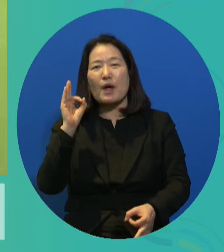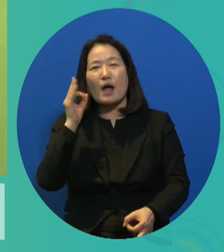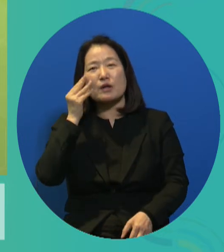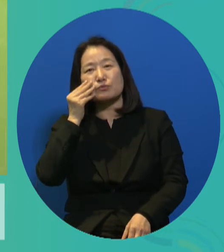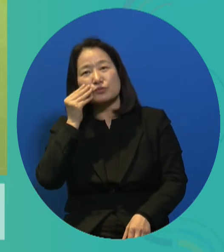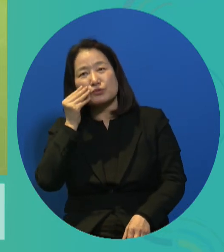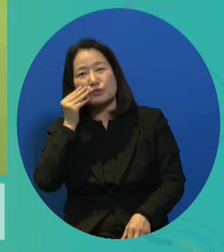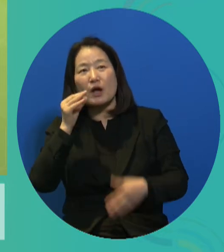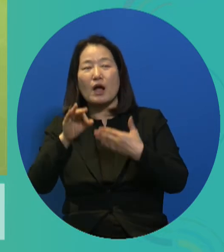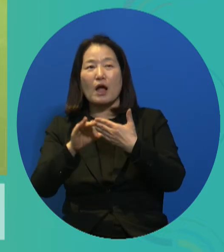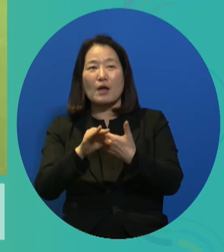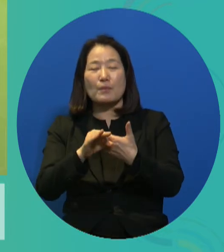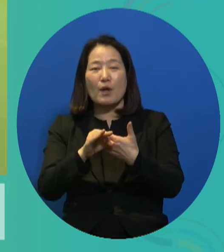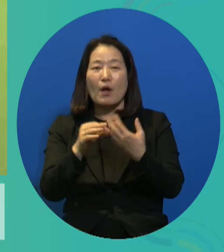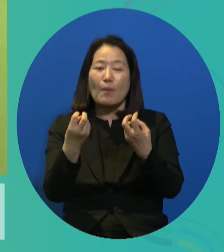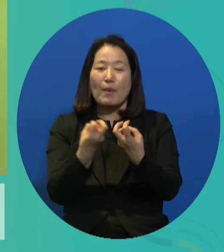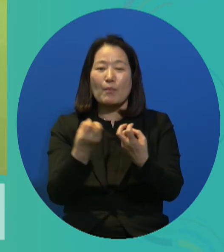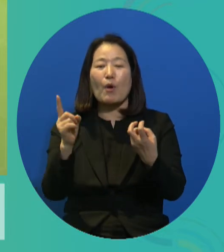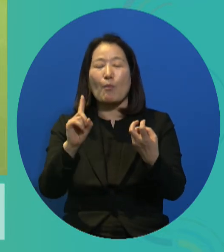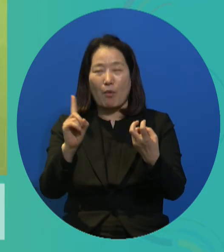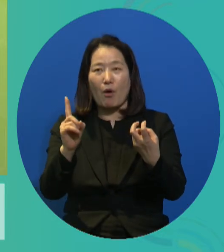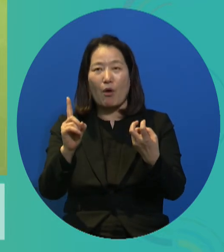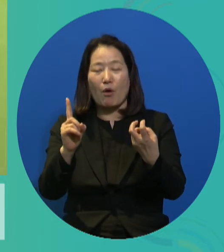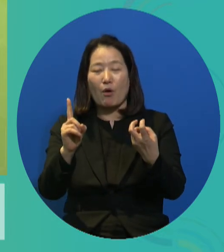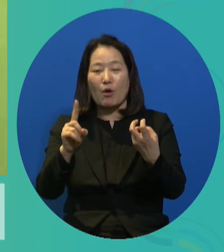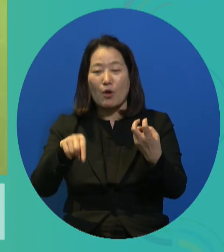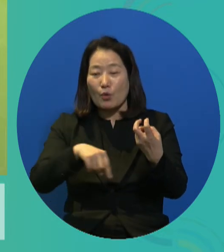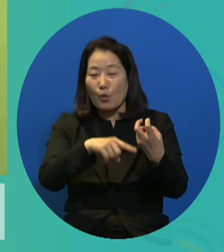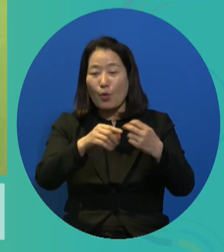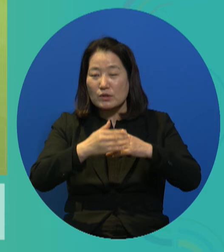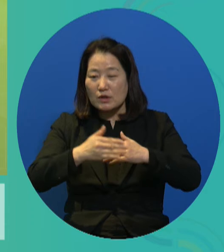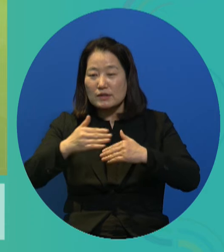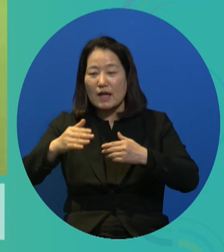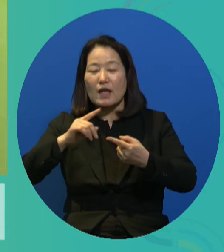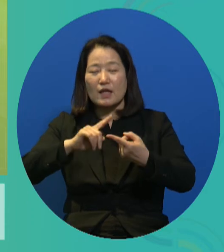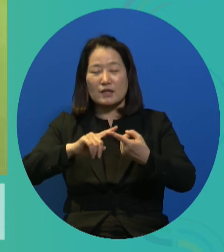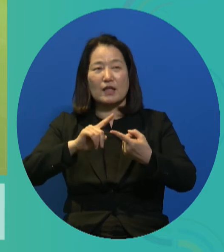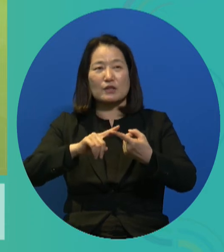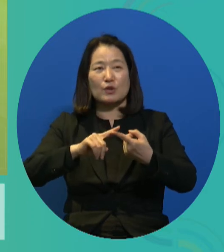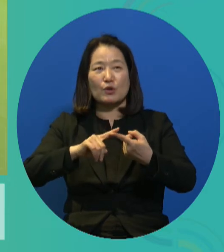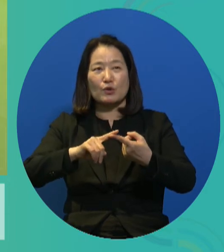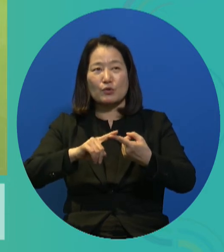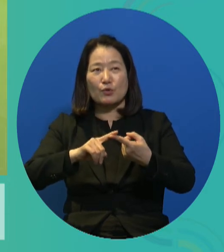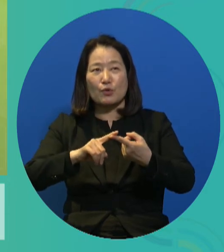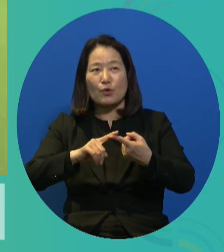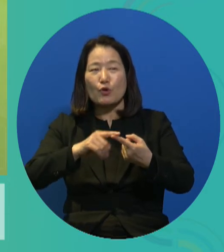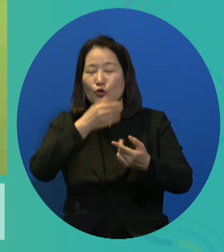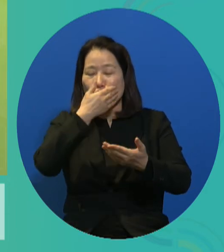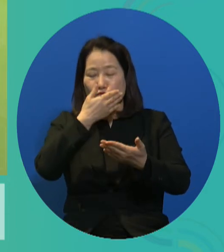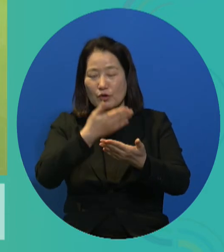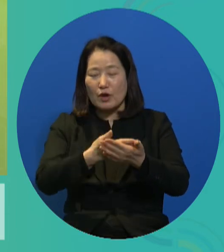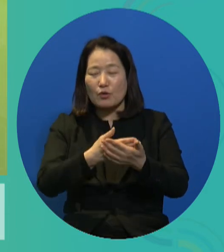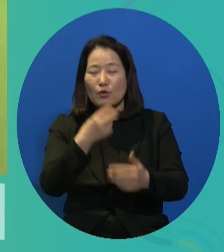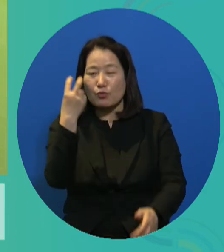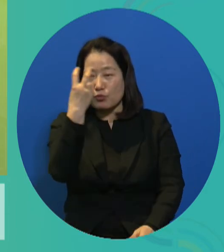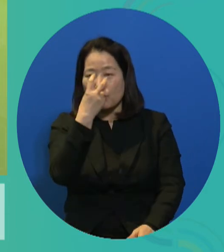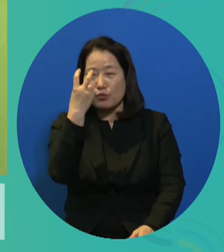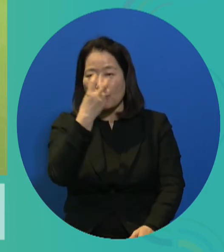when there is a conclusion that is given and the decision is given,